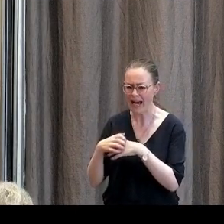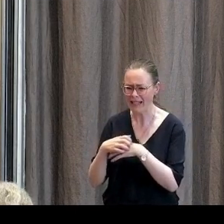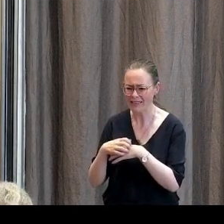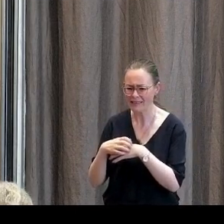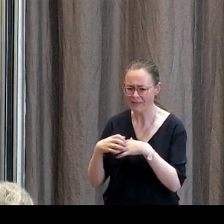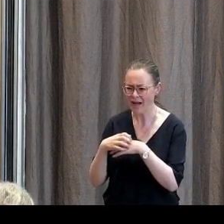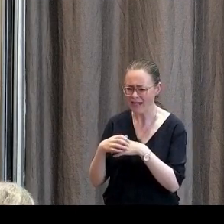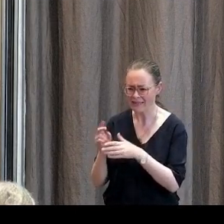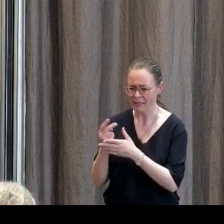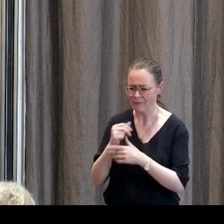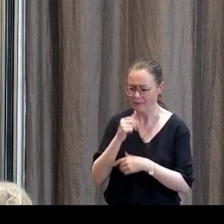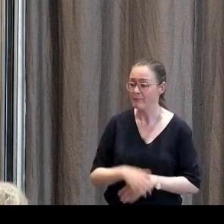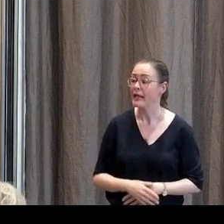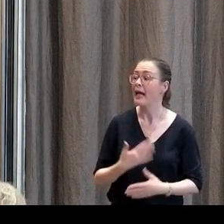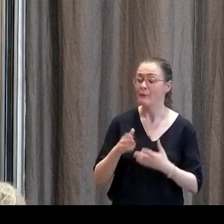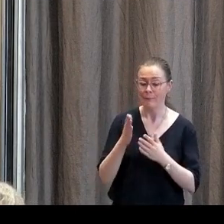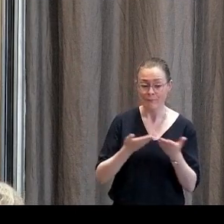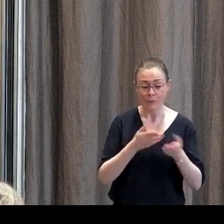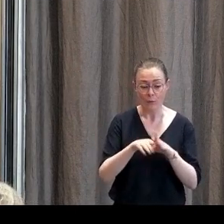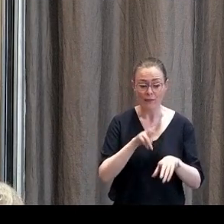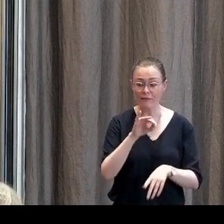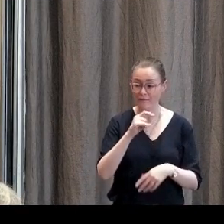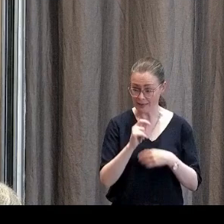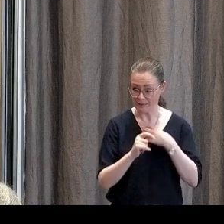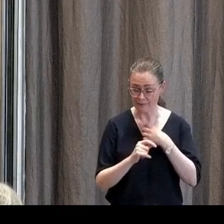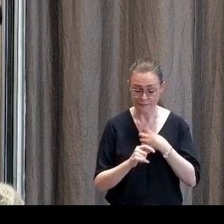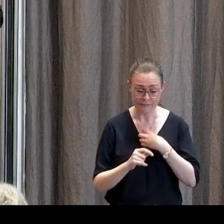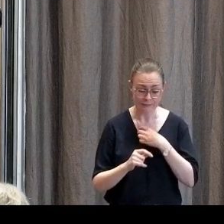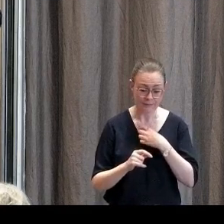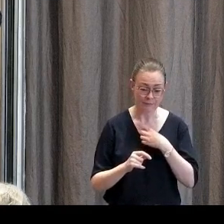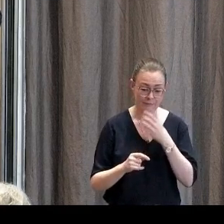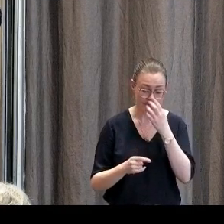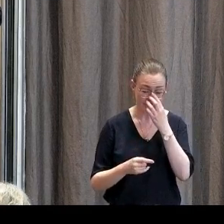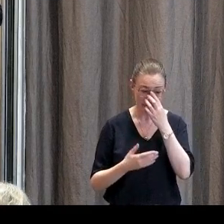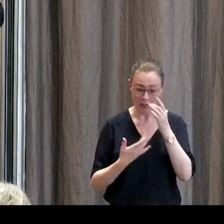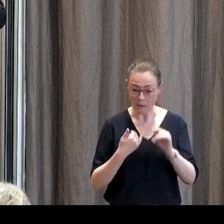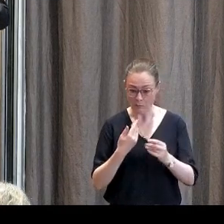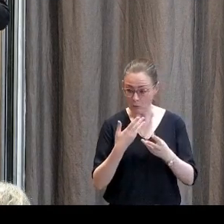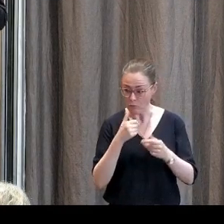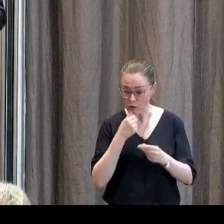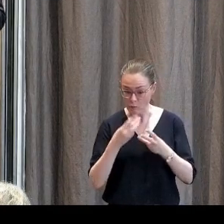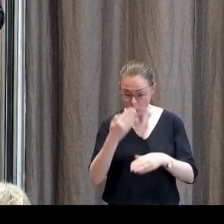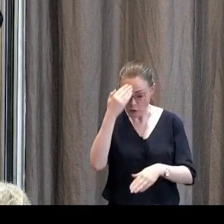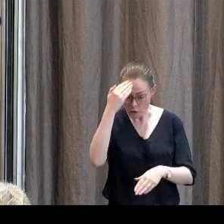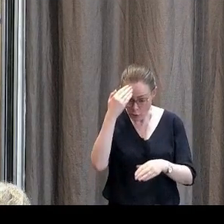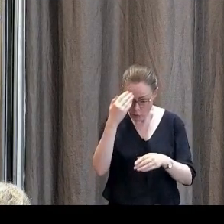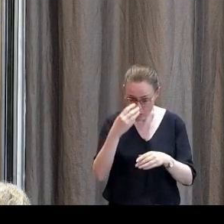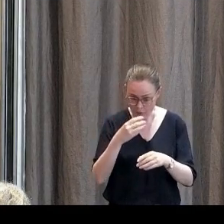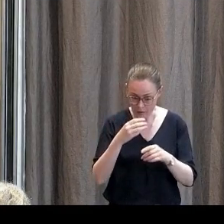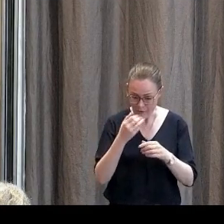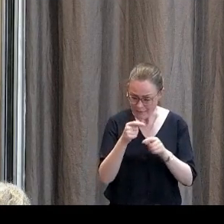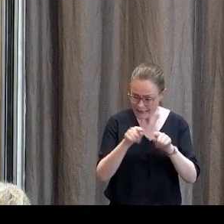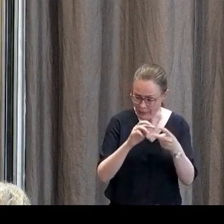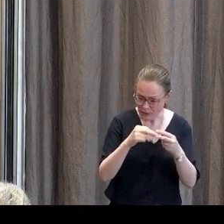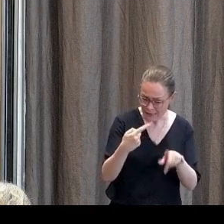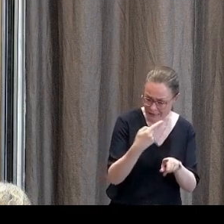So, after having talked to the vet, we said, well, the first thing we need to know is the microRNA, is this same gene really present in